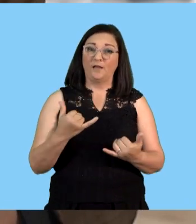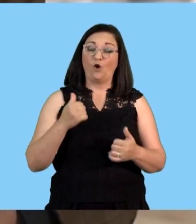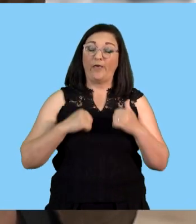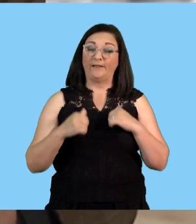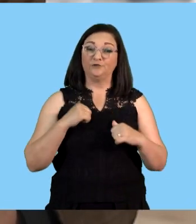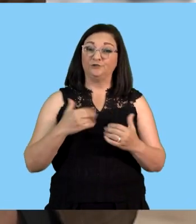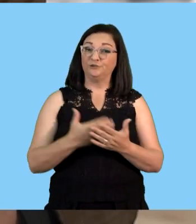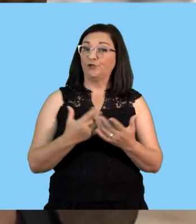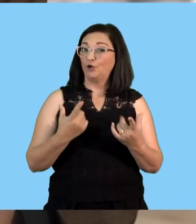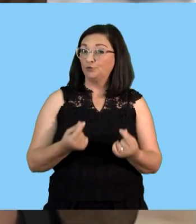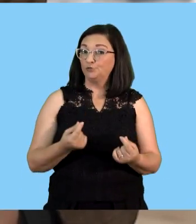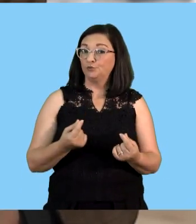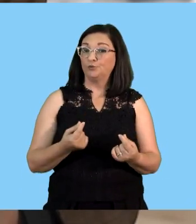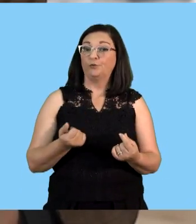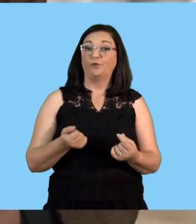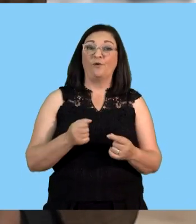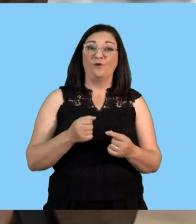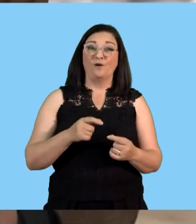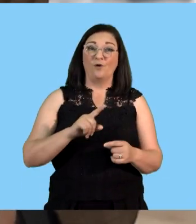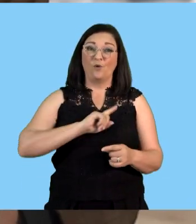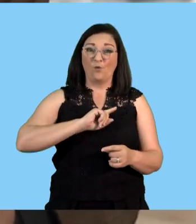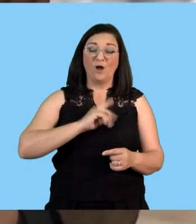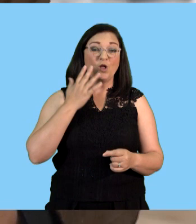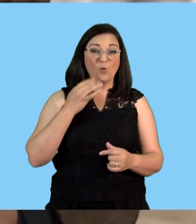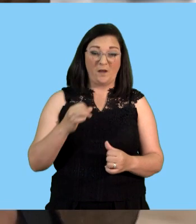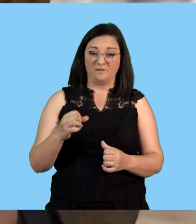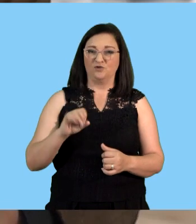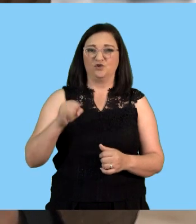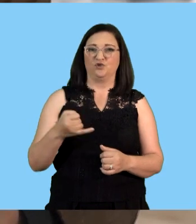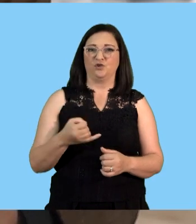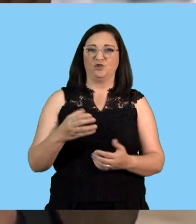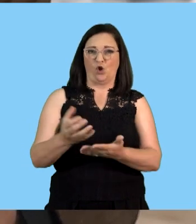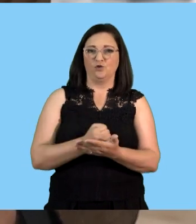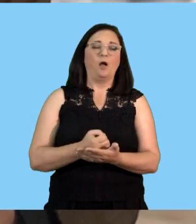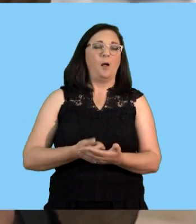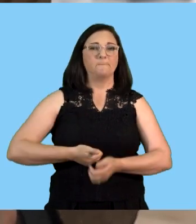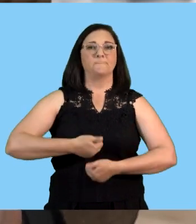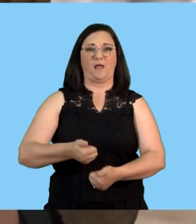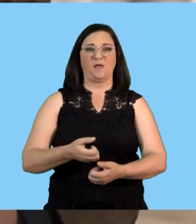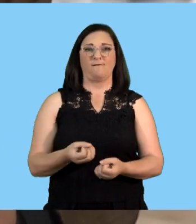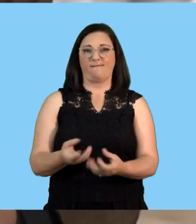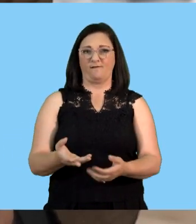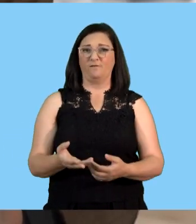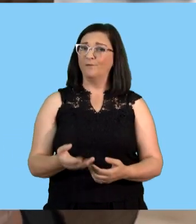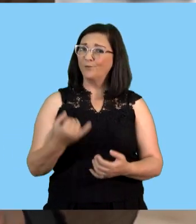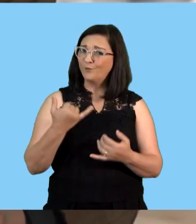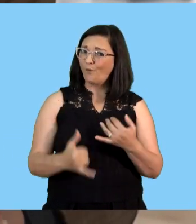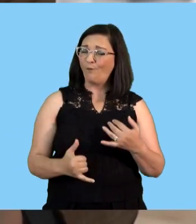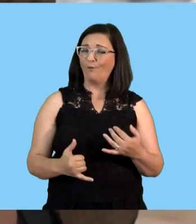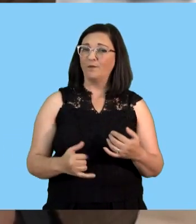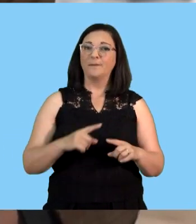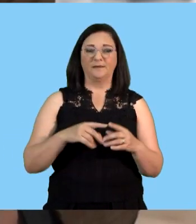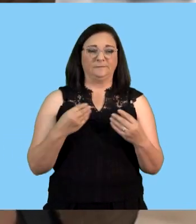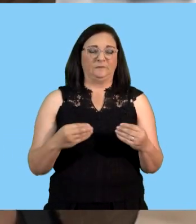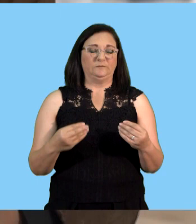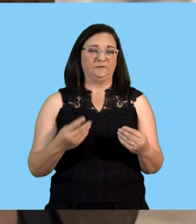the actions that are regarded as discriminatory? Doing this, it's basically wrong. If as consumers, or I mean as businesses,